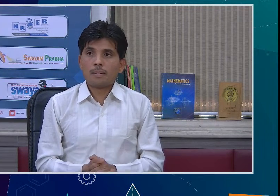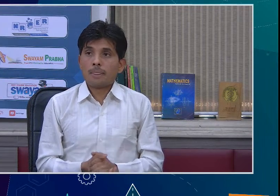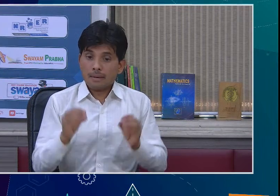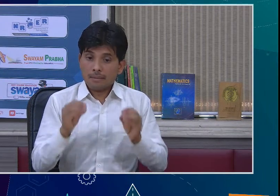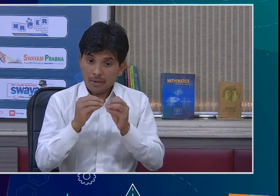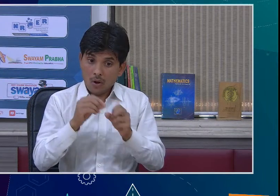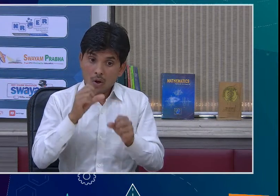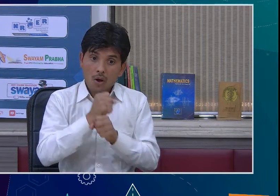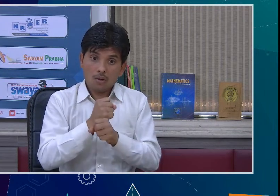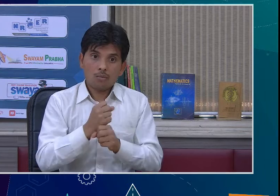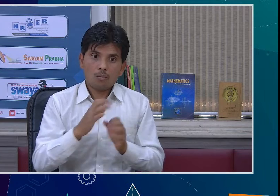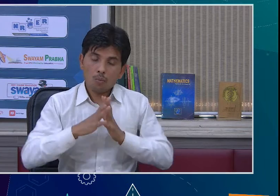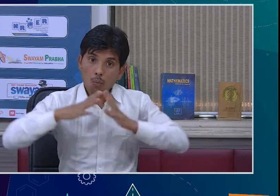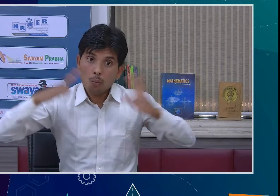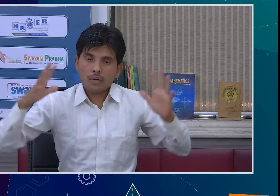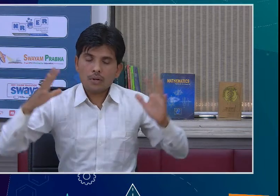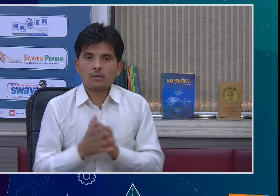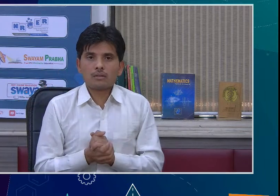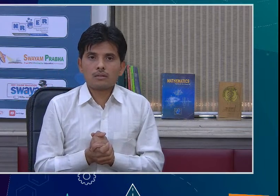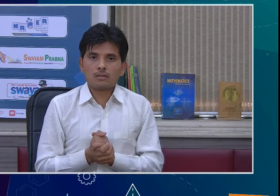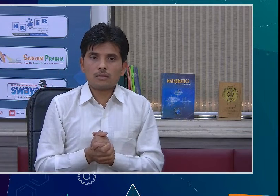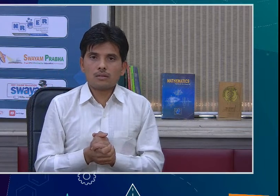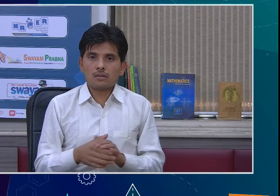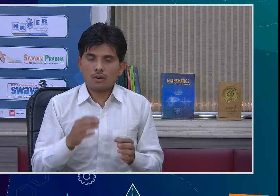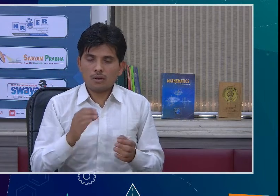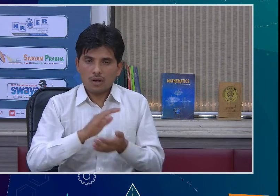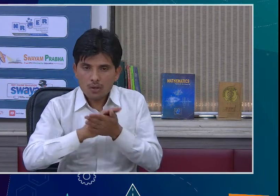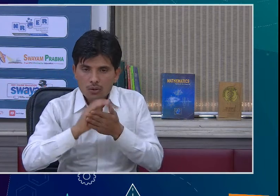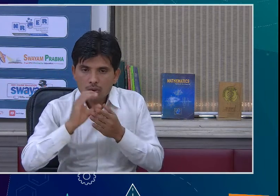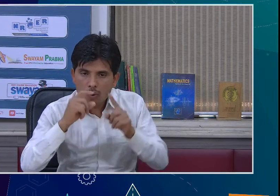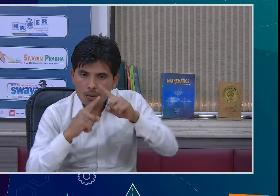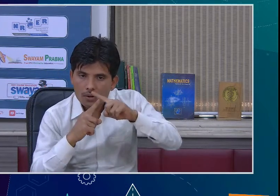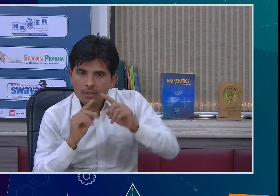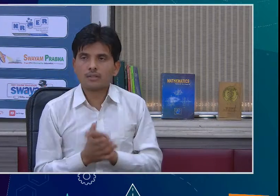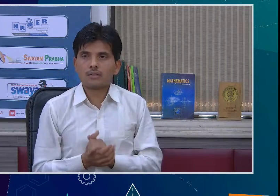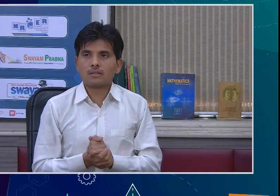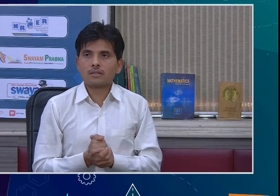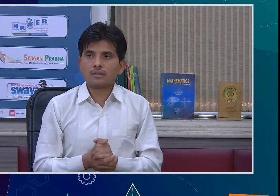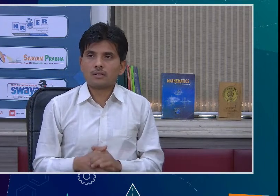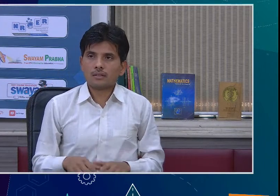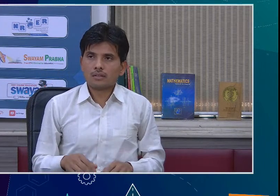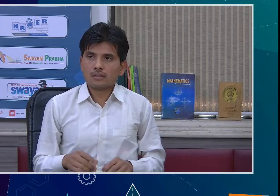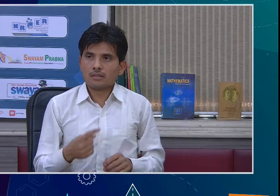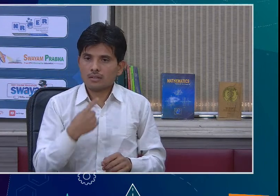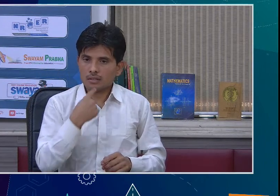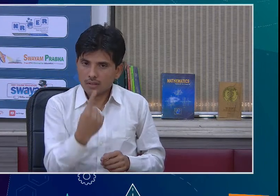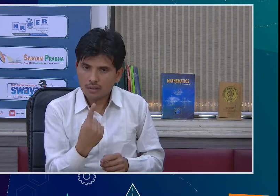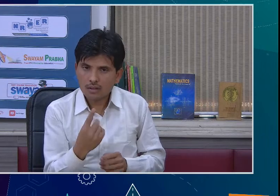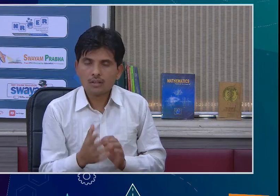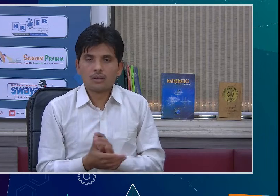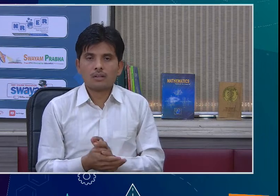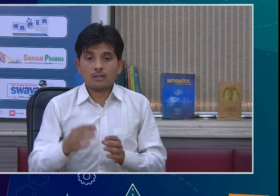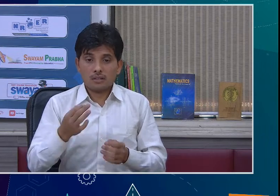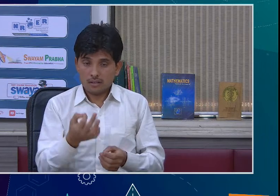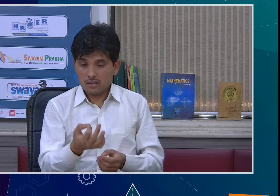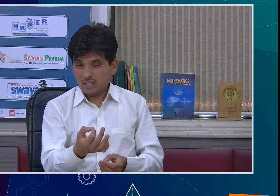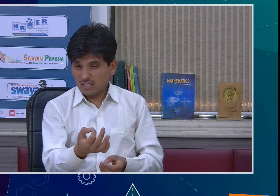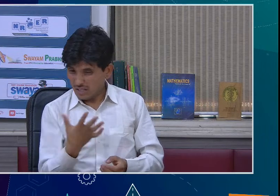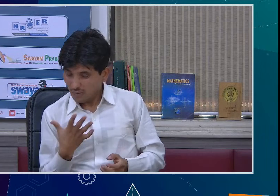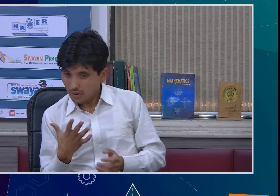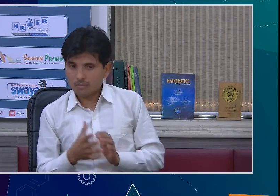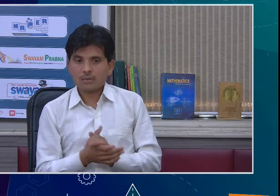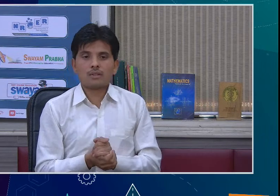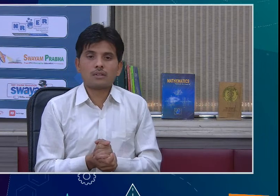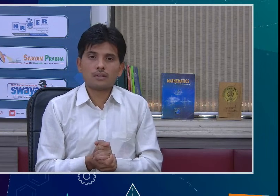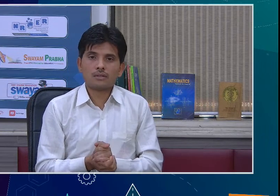hot. So because they are made up of gases, there are chemical reactions going on, there are some kind of reactions going on, these